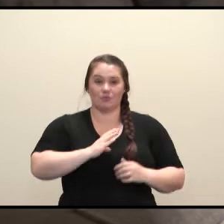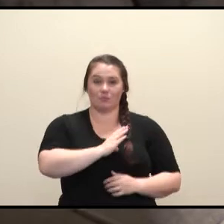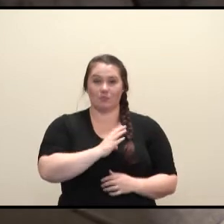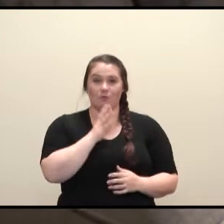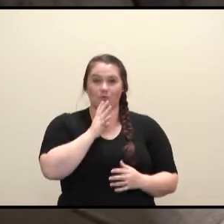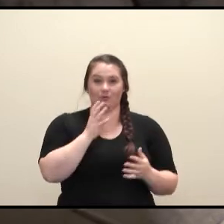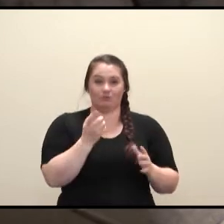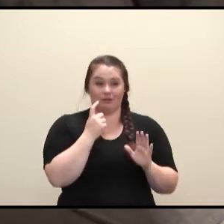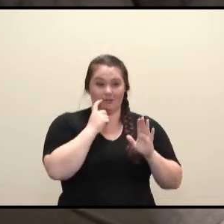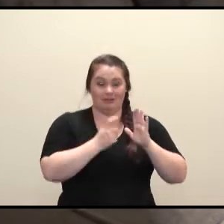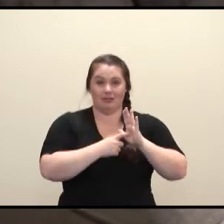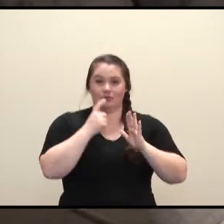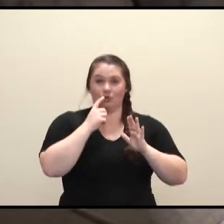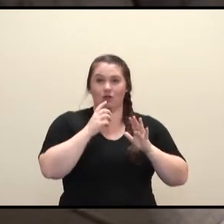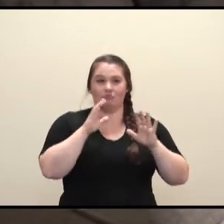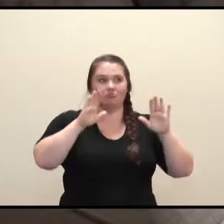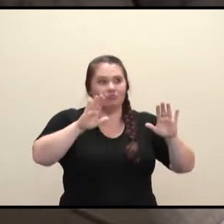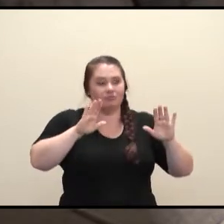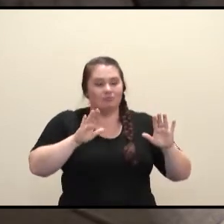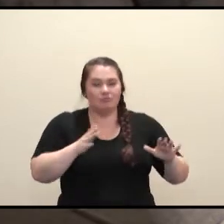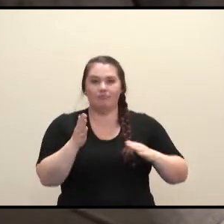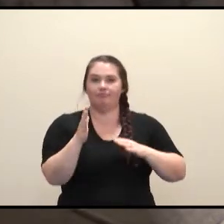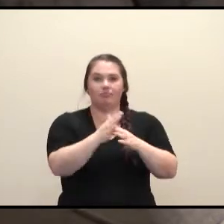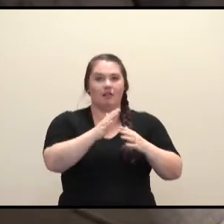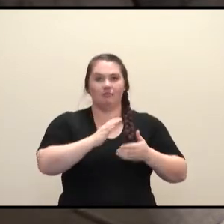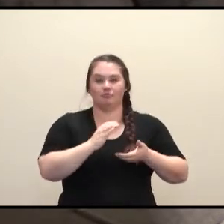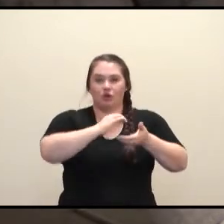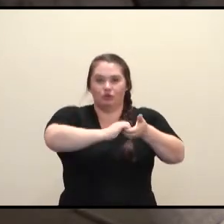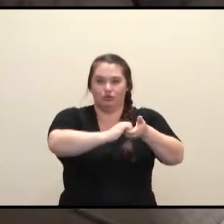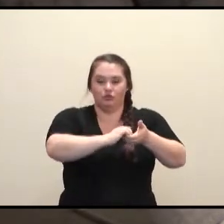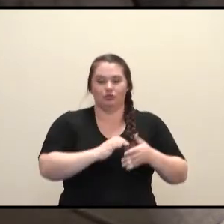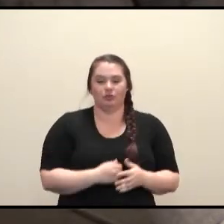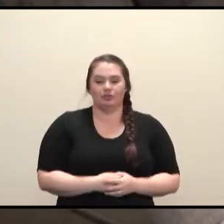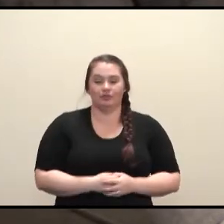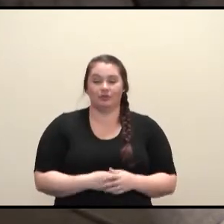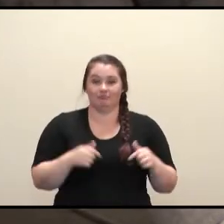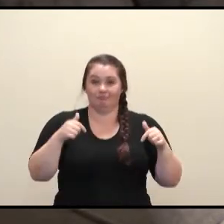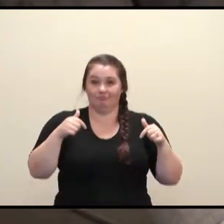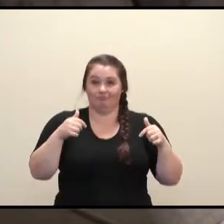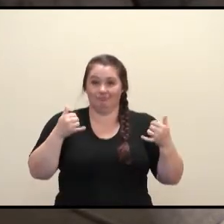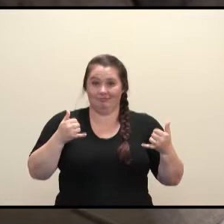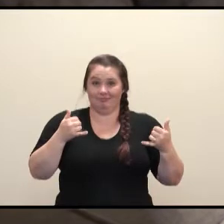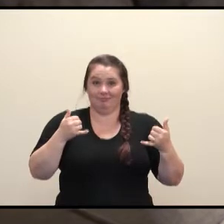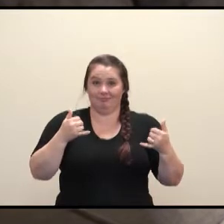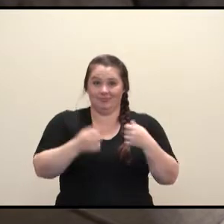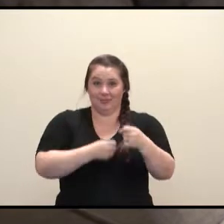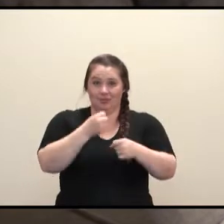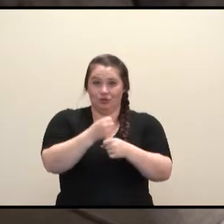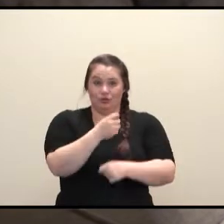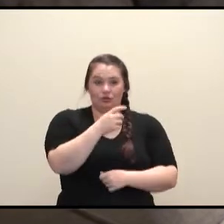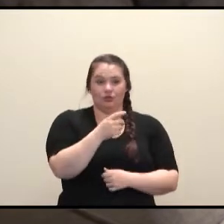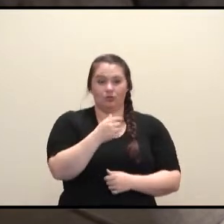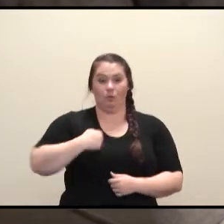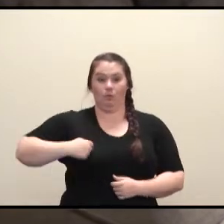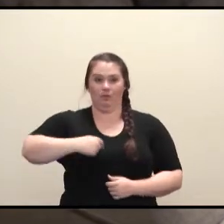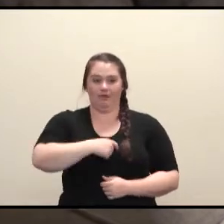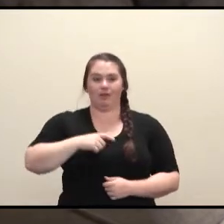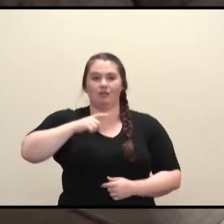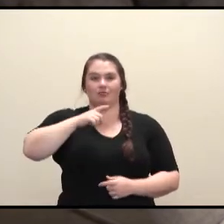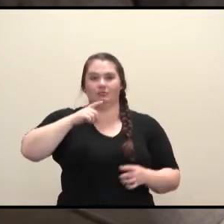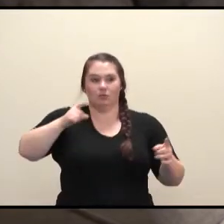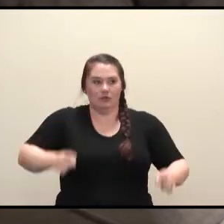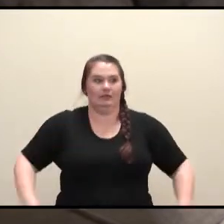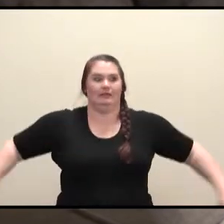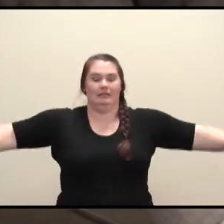Community Partners. The recognition celebrates the theme for 2021 school year, We Are Waco ISD, and acknowledges that it's not just